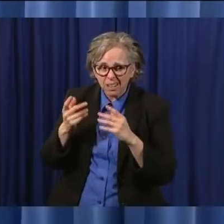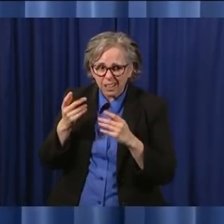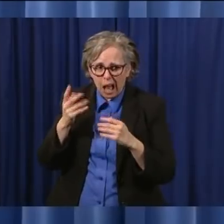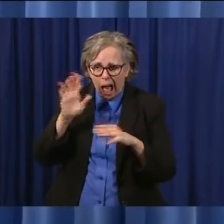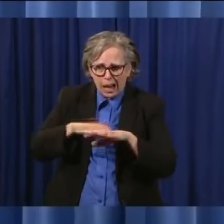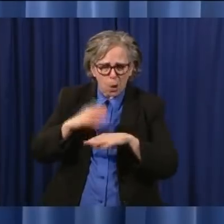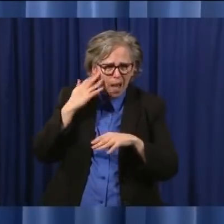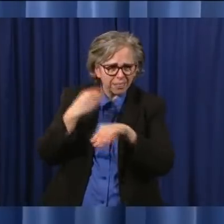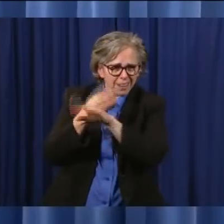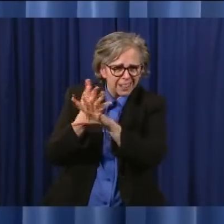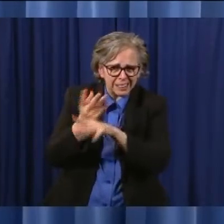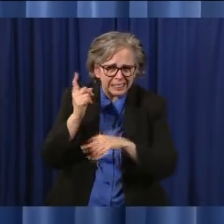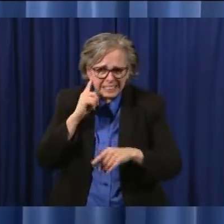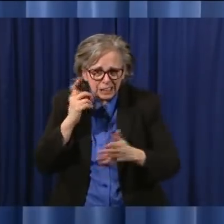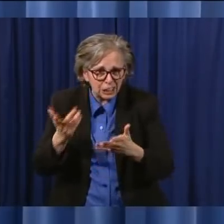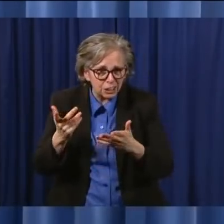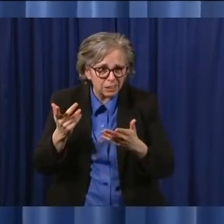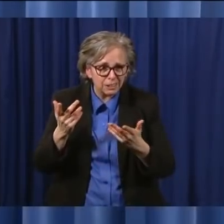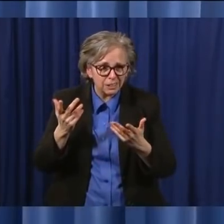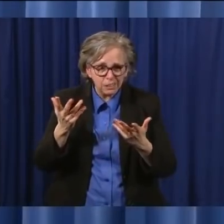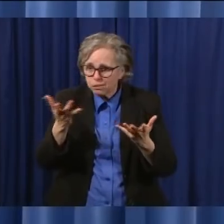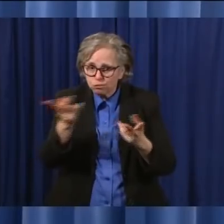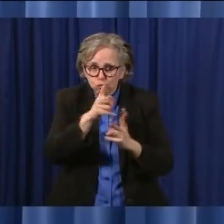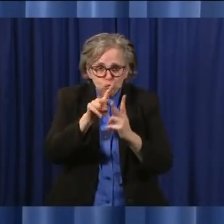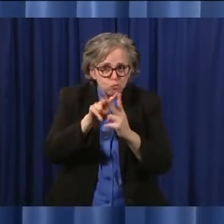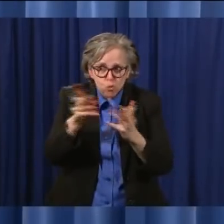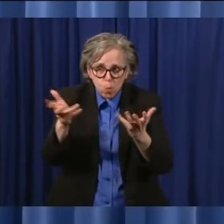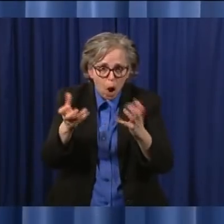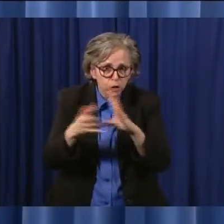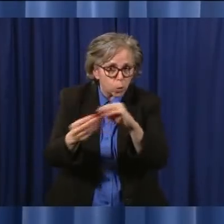think. Either one of you.